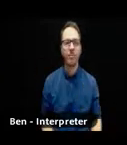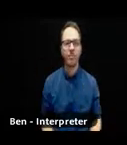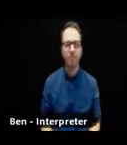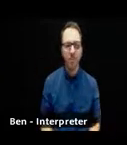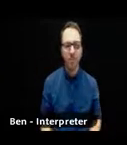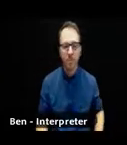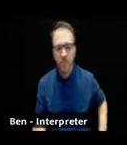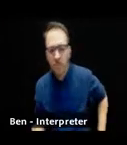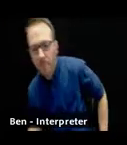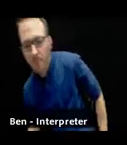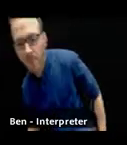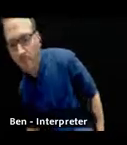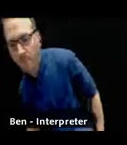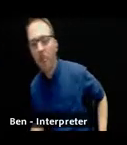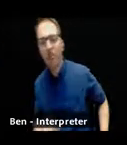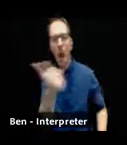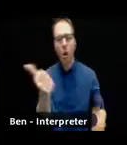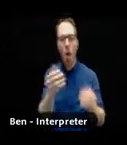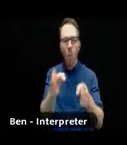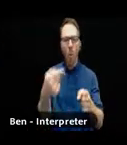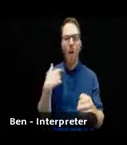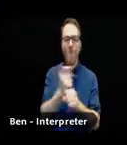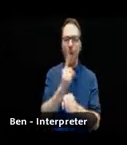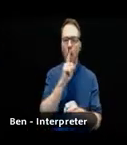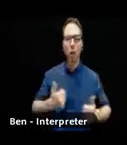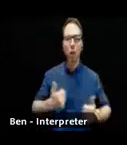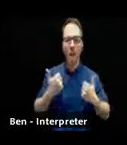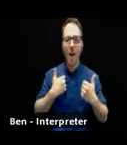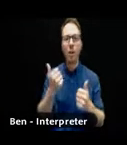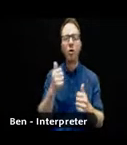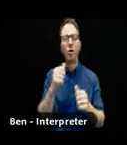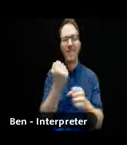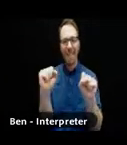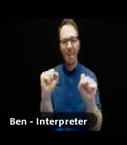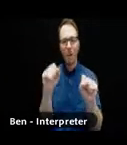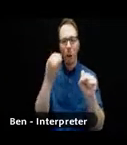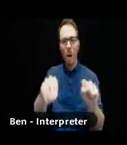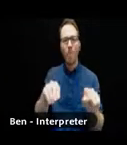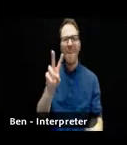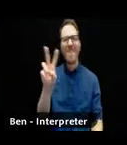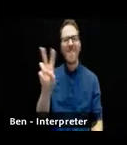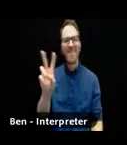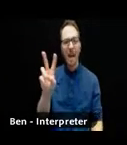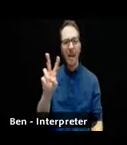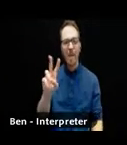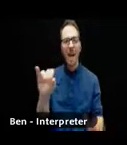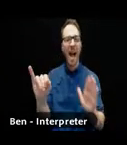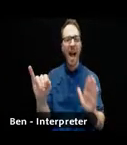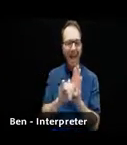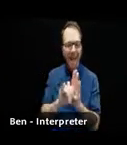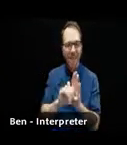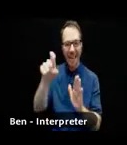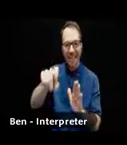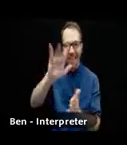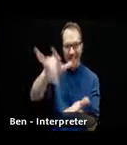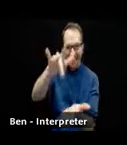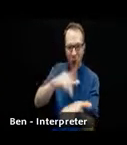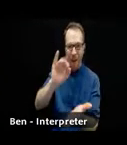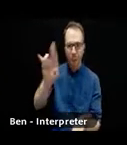Another way in which we can really assure survivor agency and safety is to put victim-identified needs at the center of